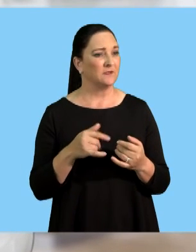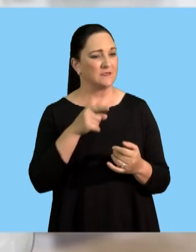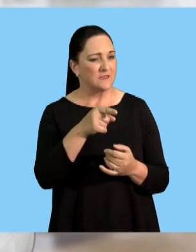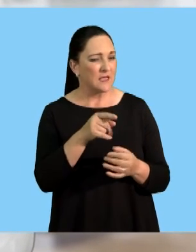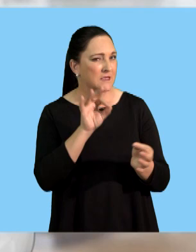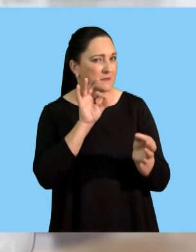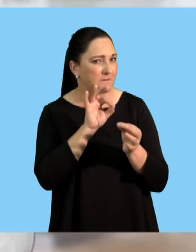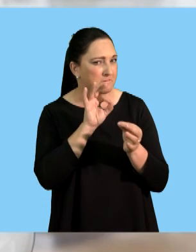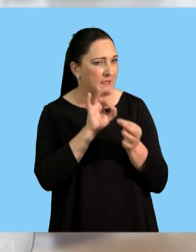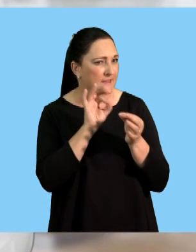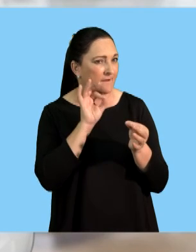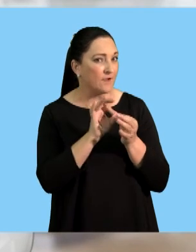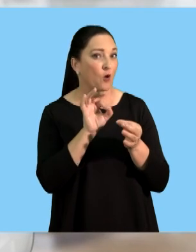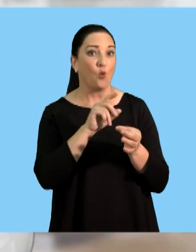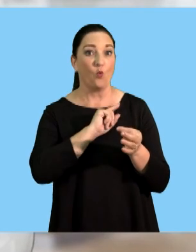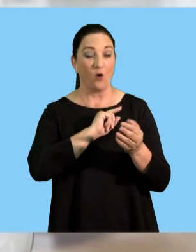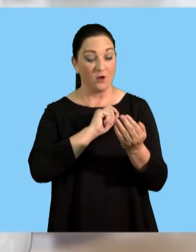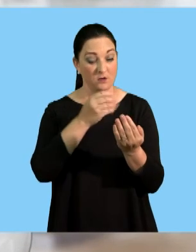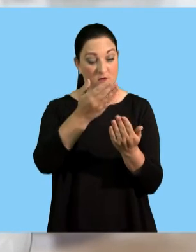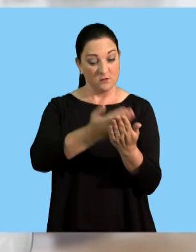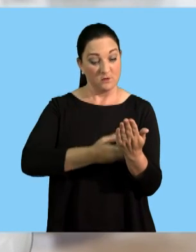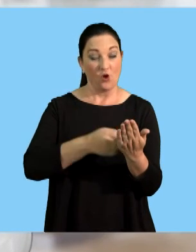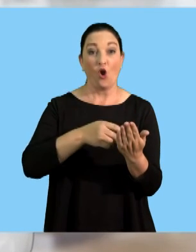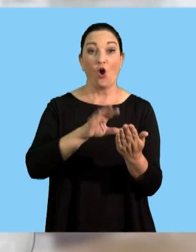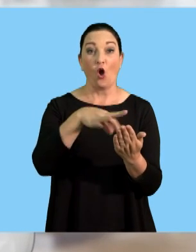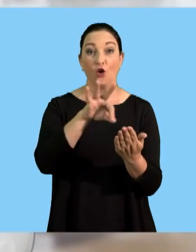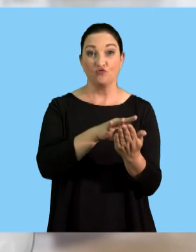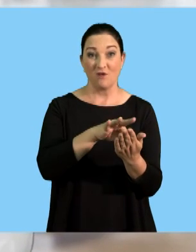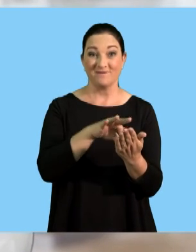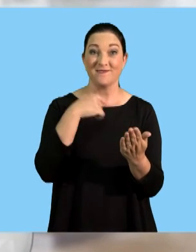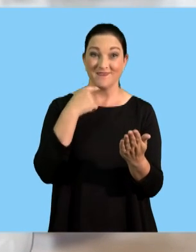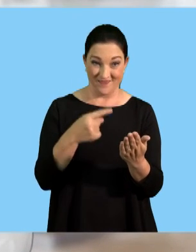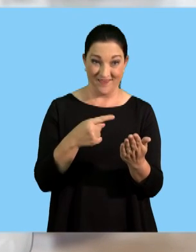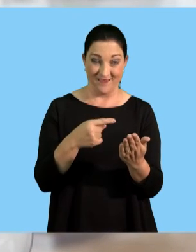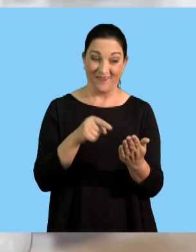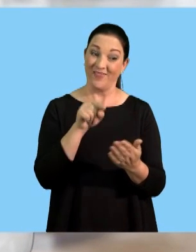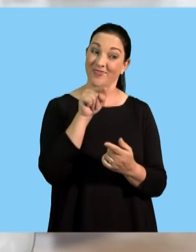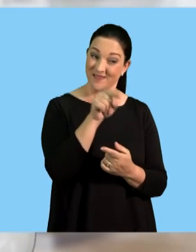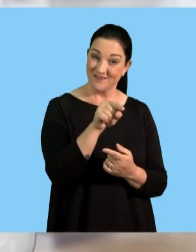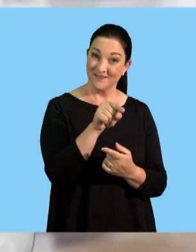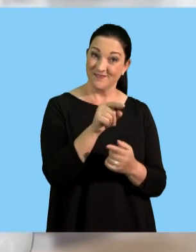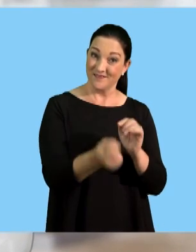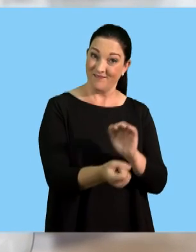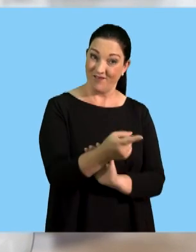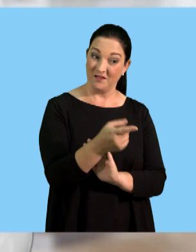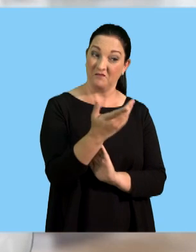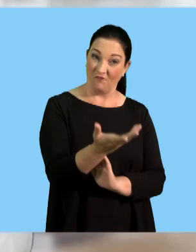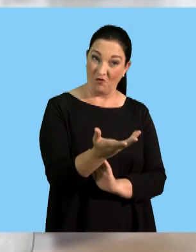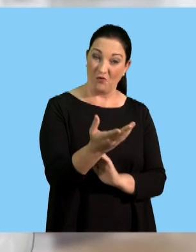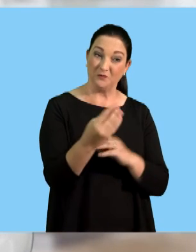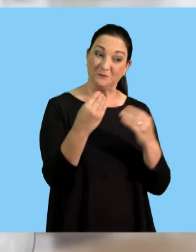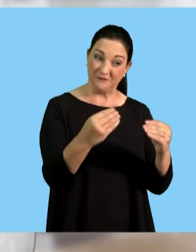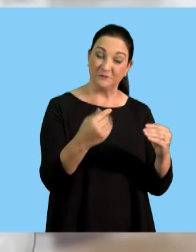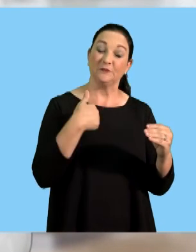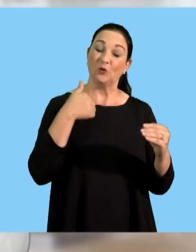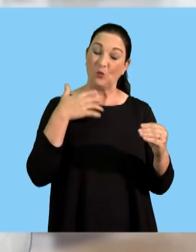the contract specifying to say this is the event that the business is choosing